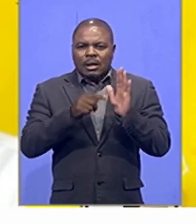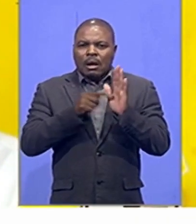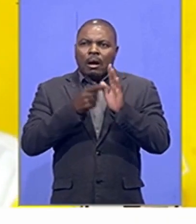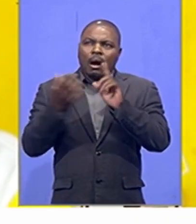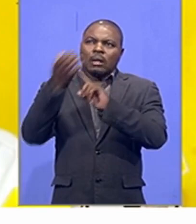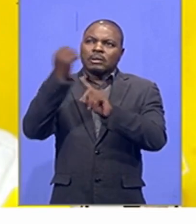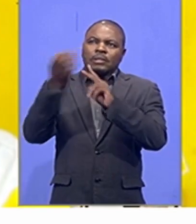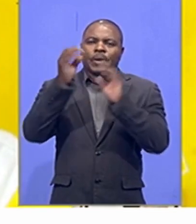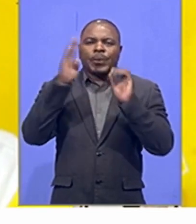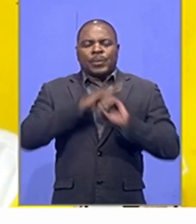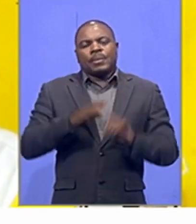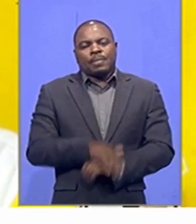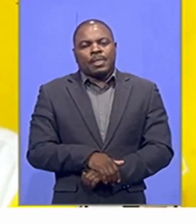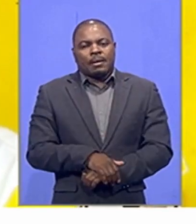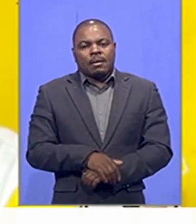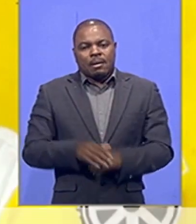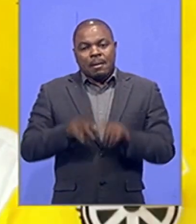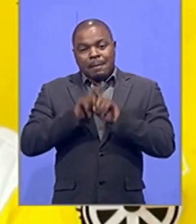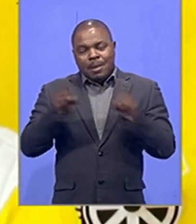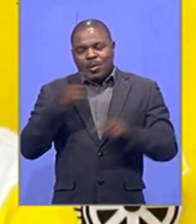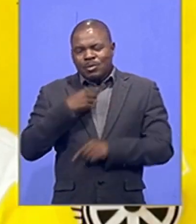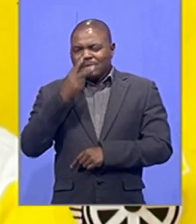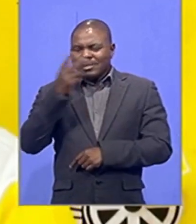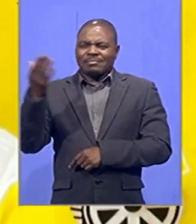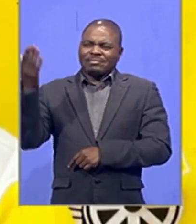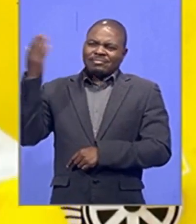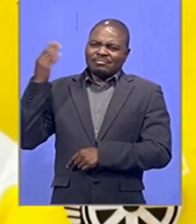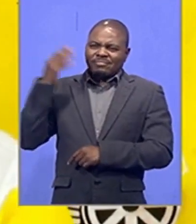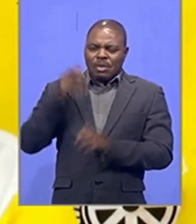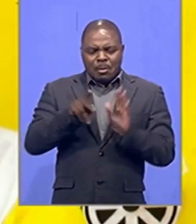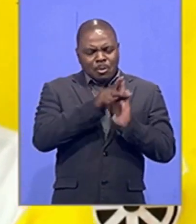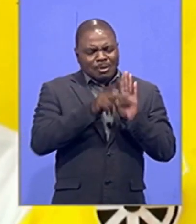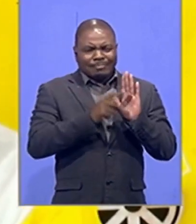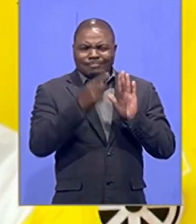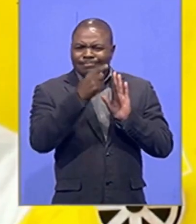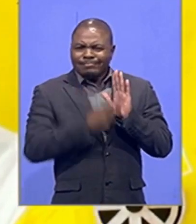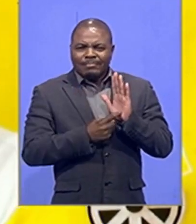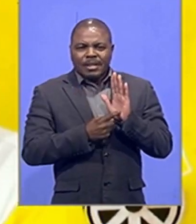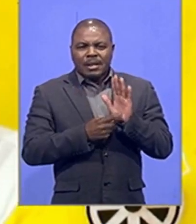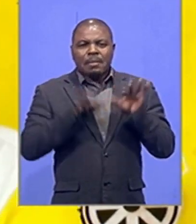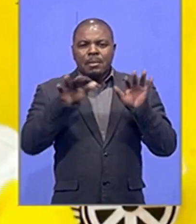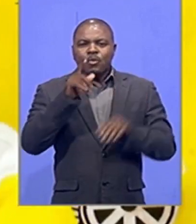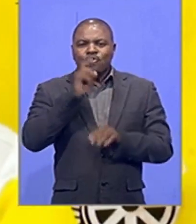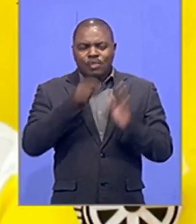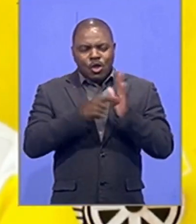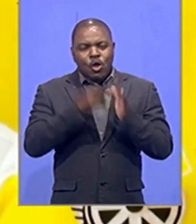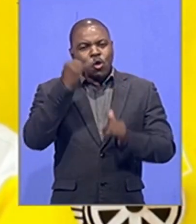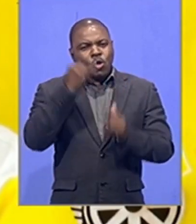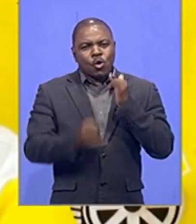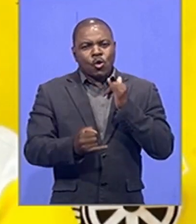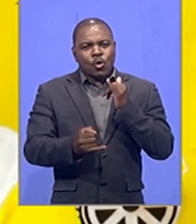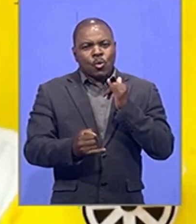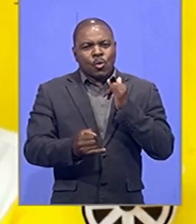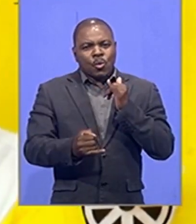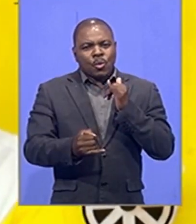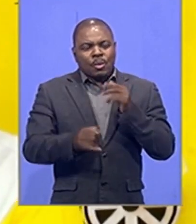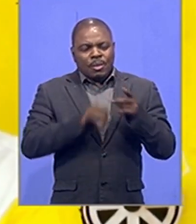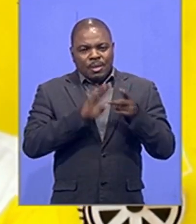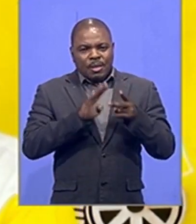fihlela. Instead tše re di boneng di direga ka gore molawana ole o šomišwe bošaedi mo e leng gore o